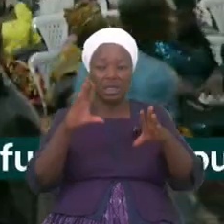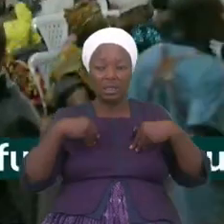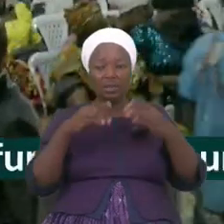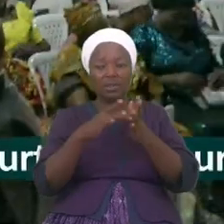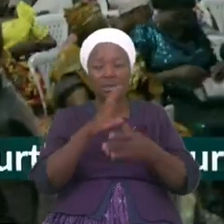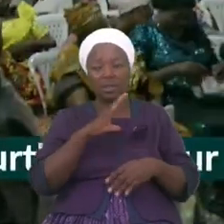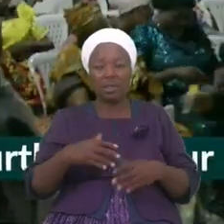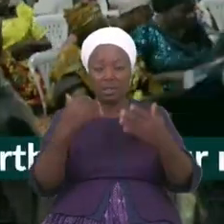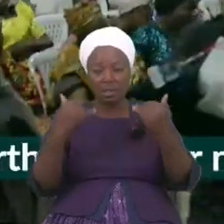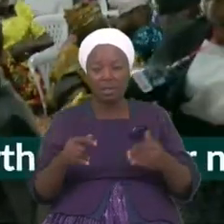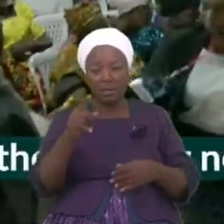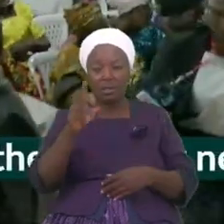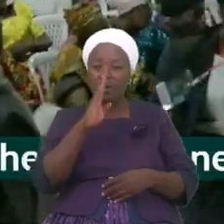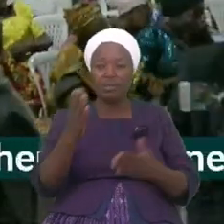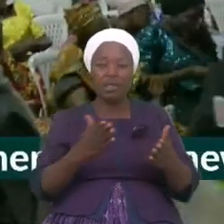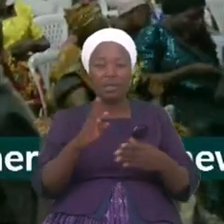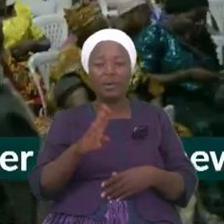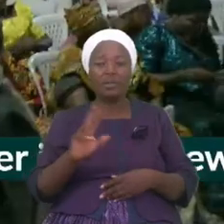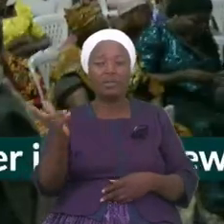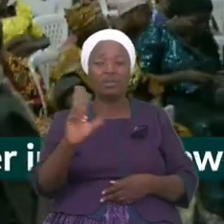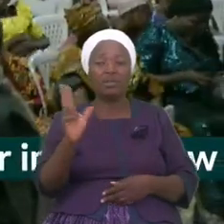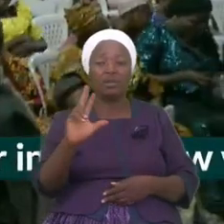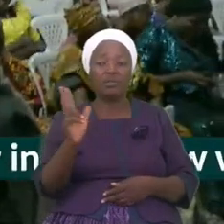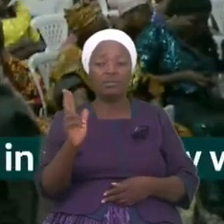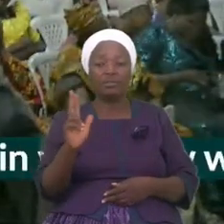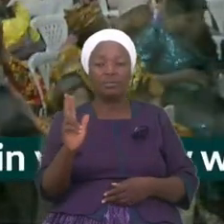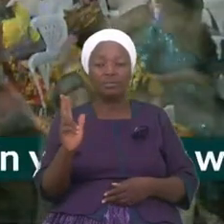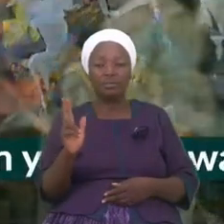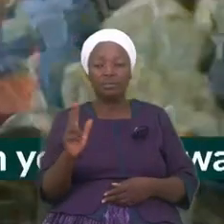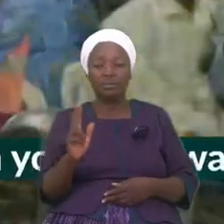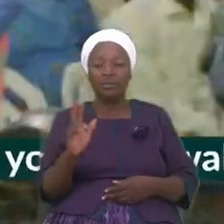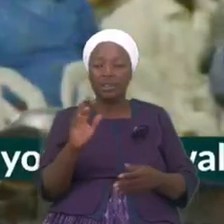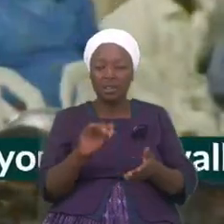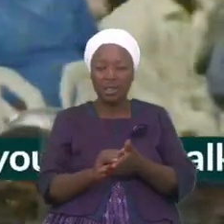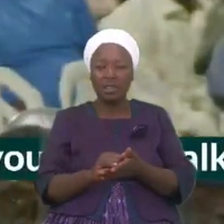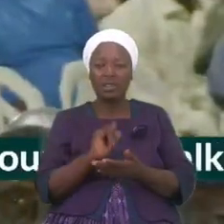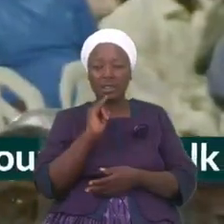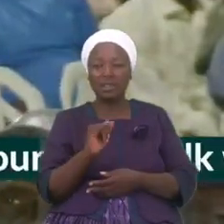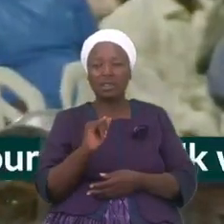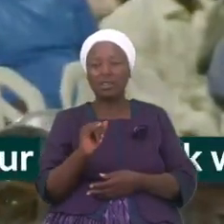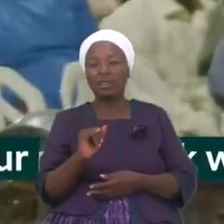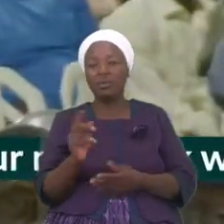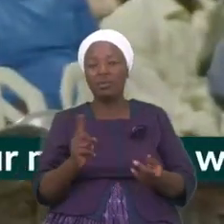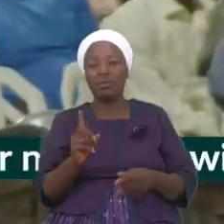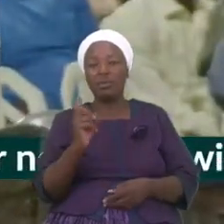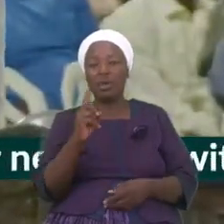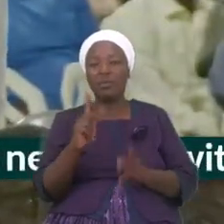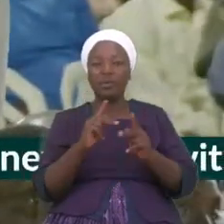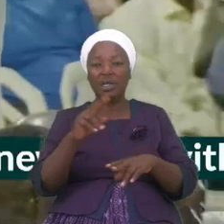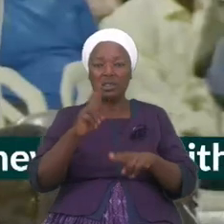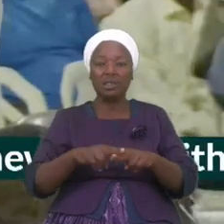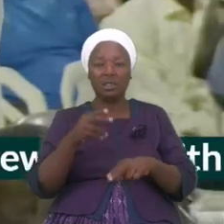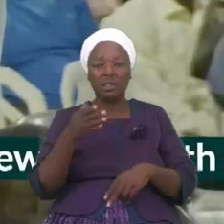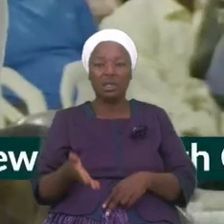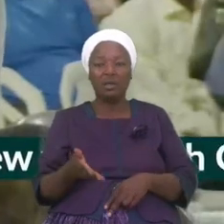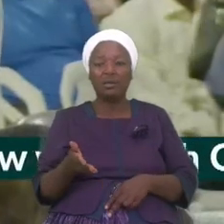here by 3 p.m. Now, that's a pavilion where people are sitting now. So we